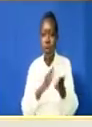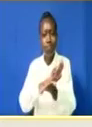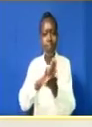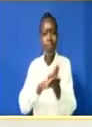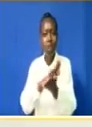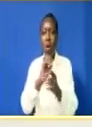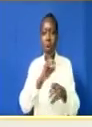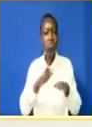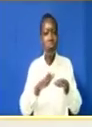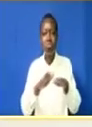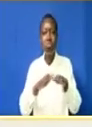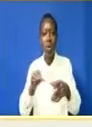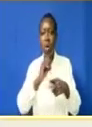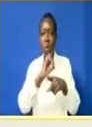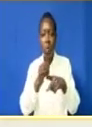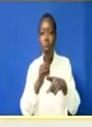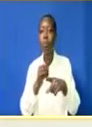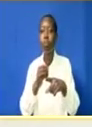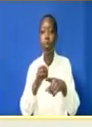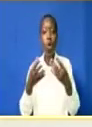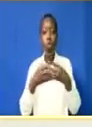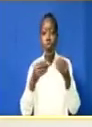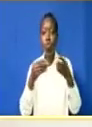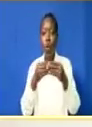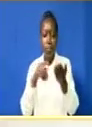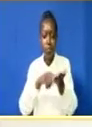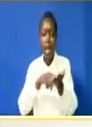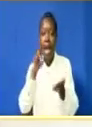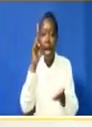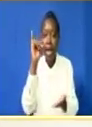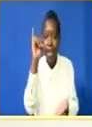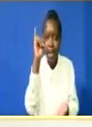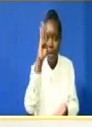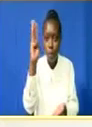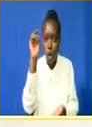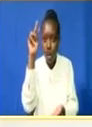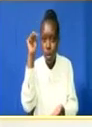that, it's going to form ribbons. Yes. The longer the ribbon,